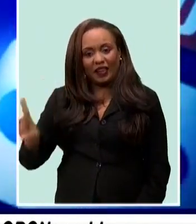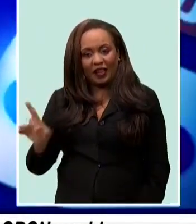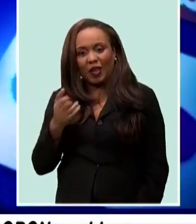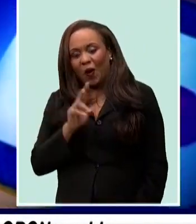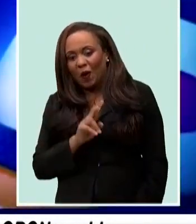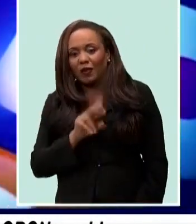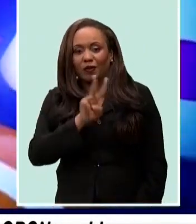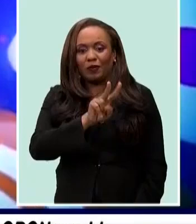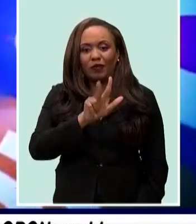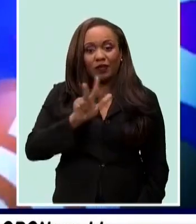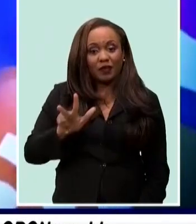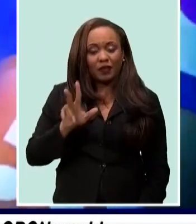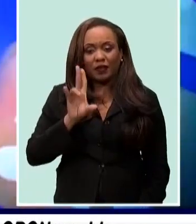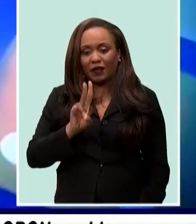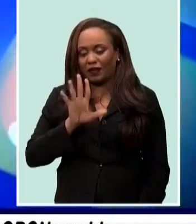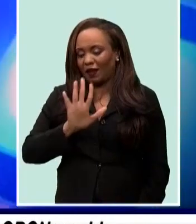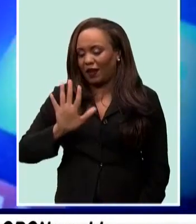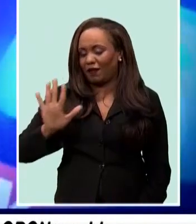233-7388 or